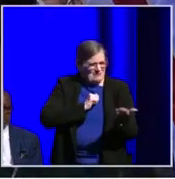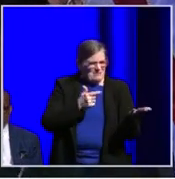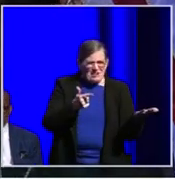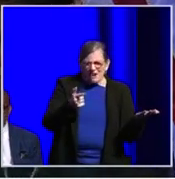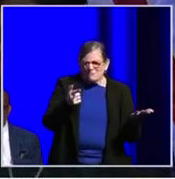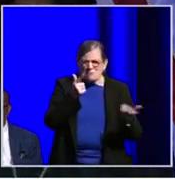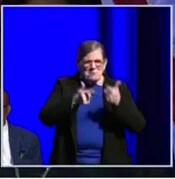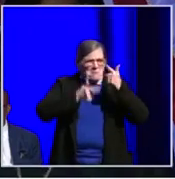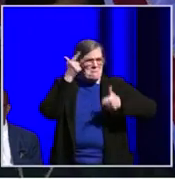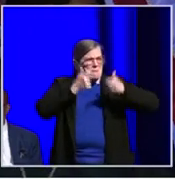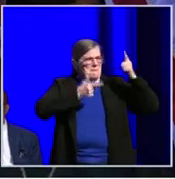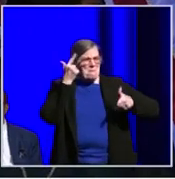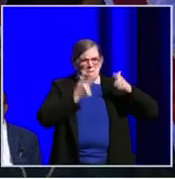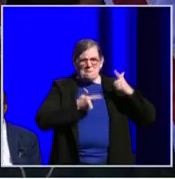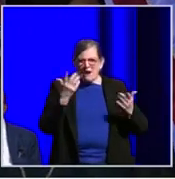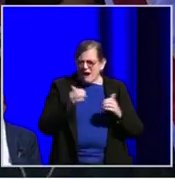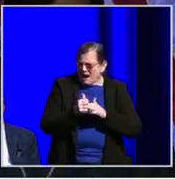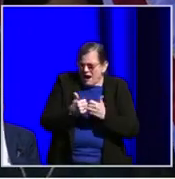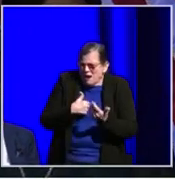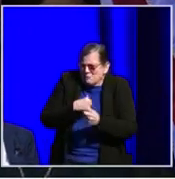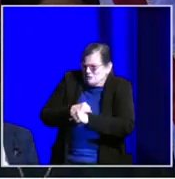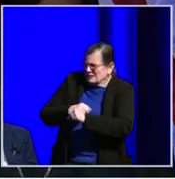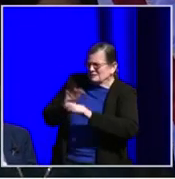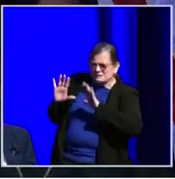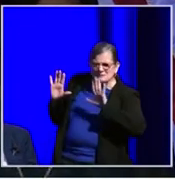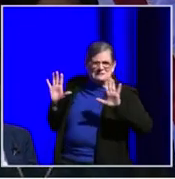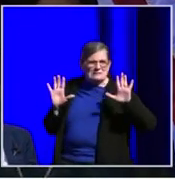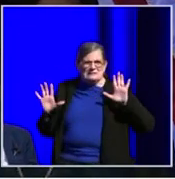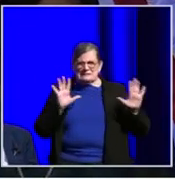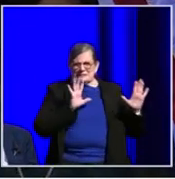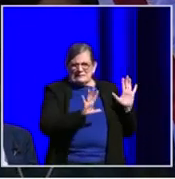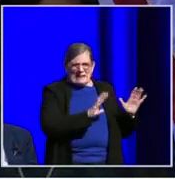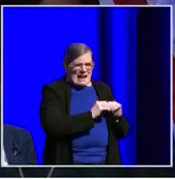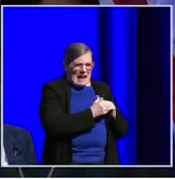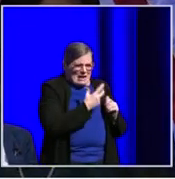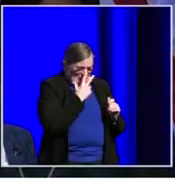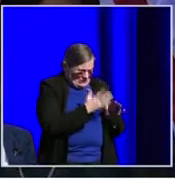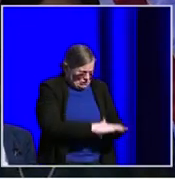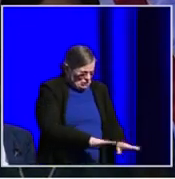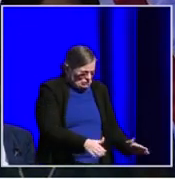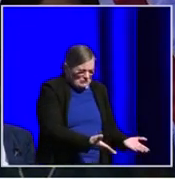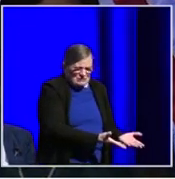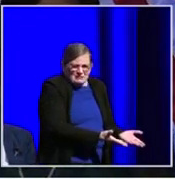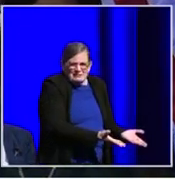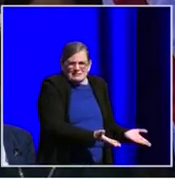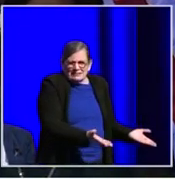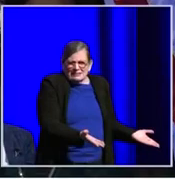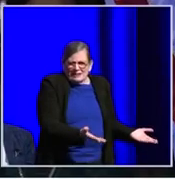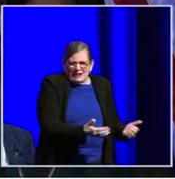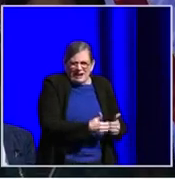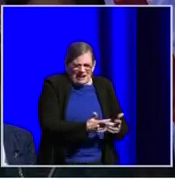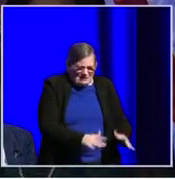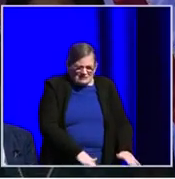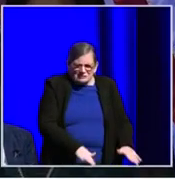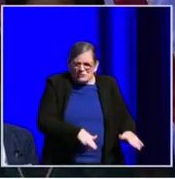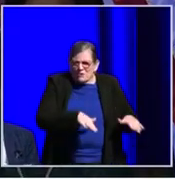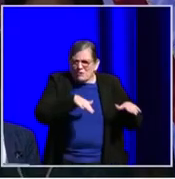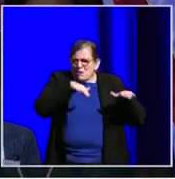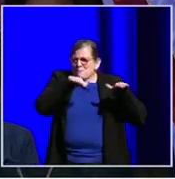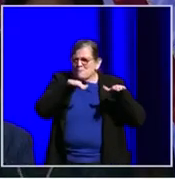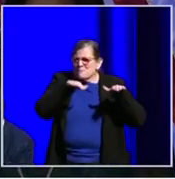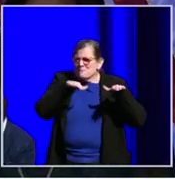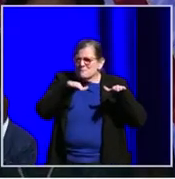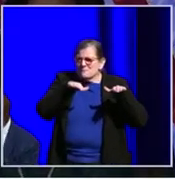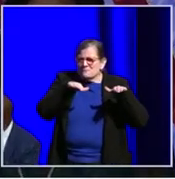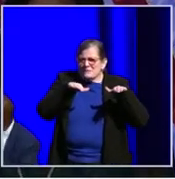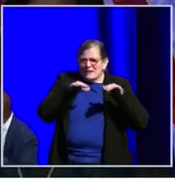that parents see their children grow up healthy? And we face threats to our democratic values.